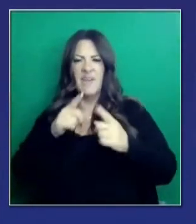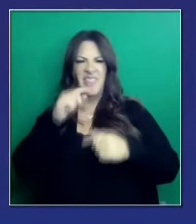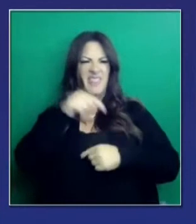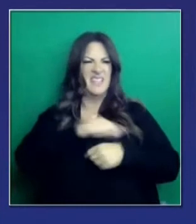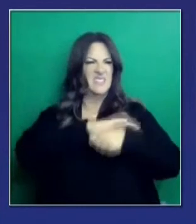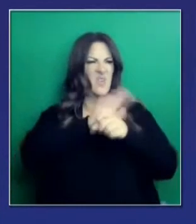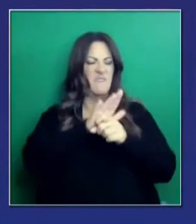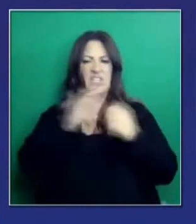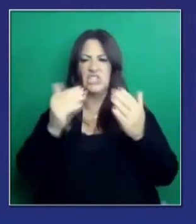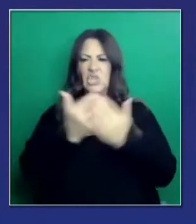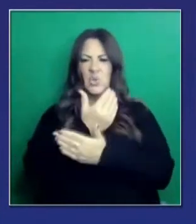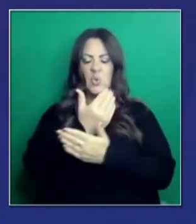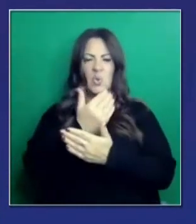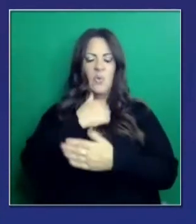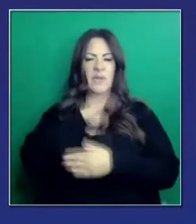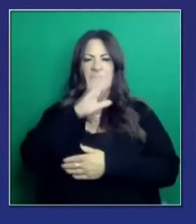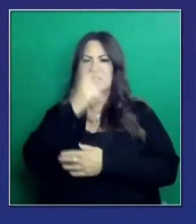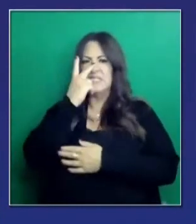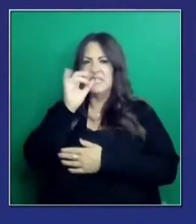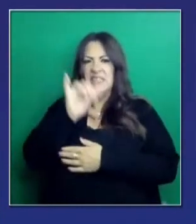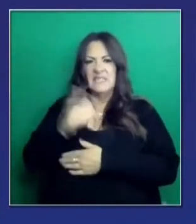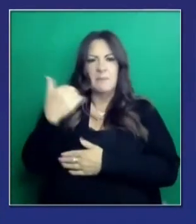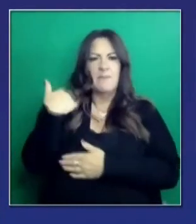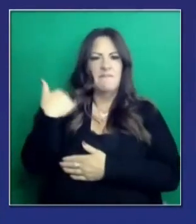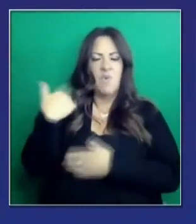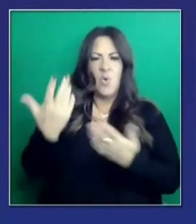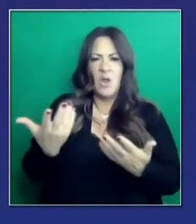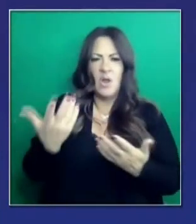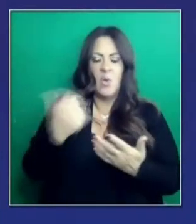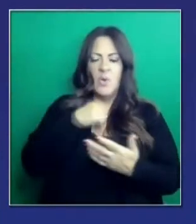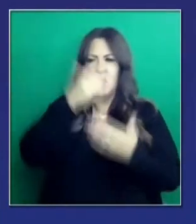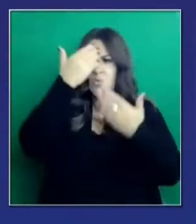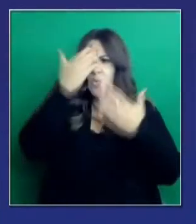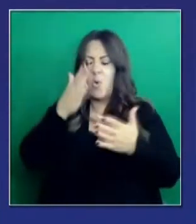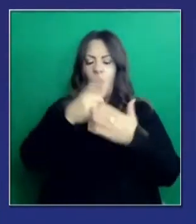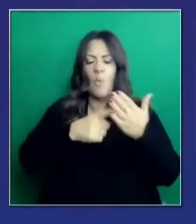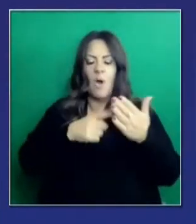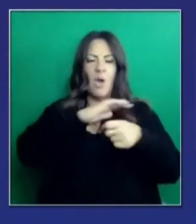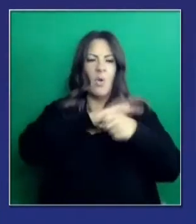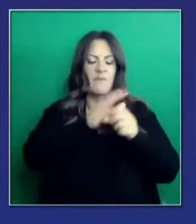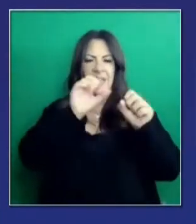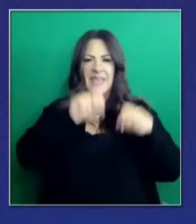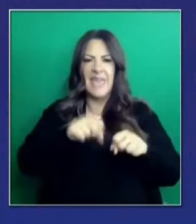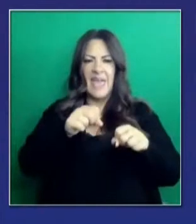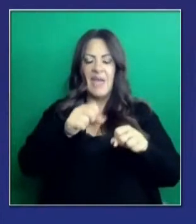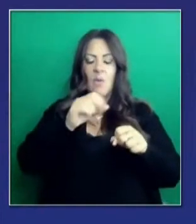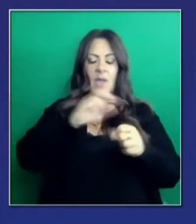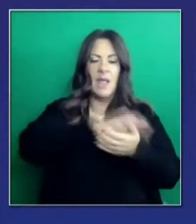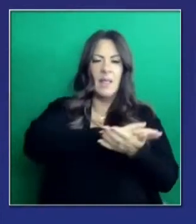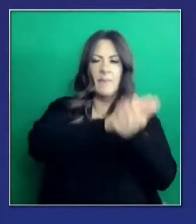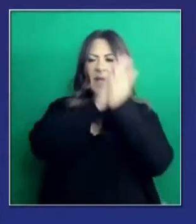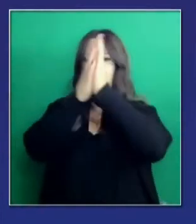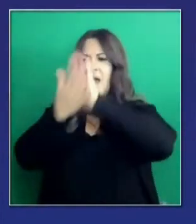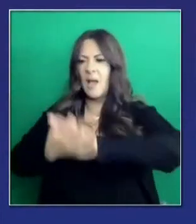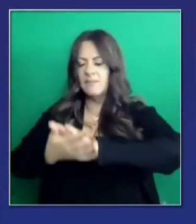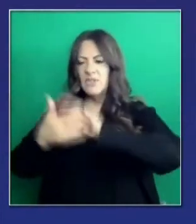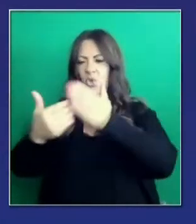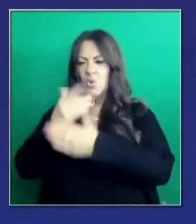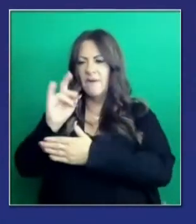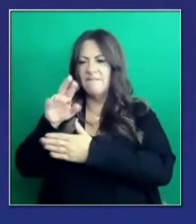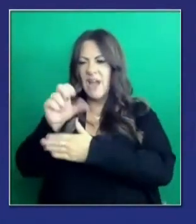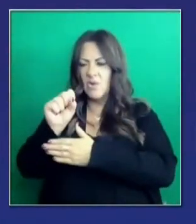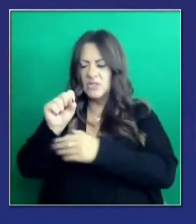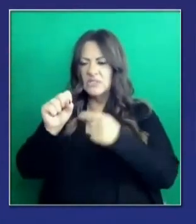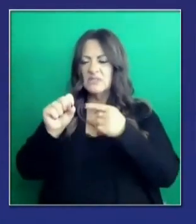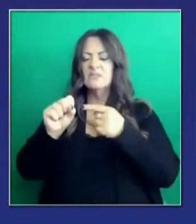film on COVID-19. We don't know what it's going to do. So we need to constantly be watching the plays of the day to